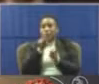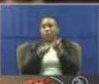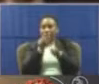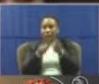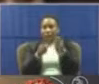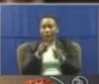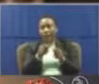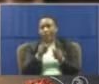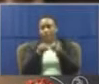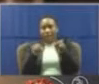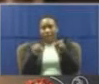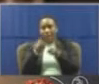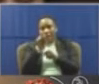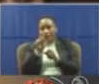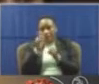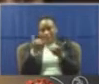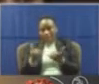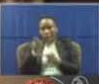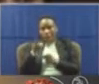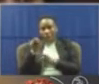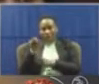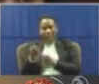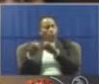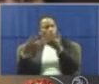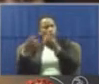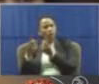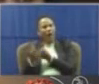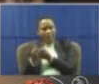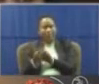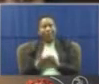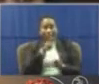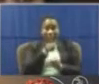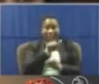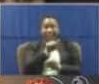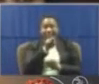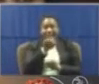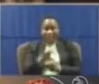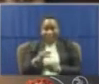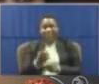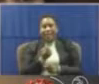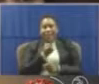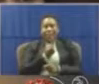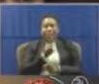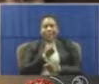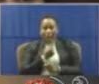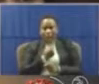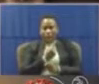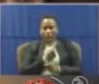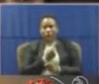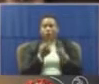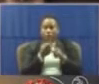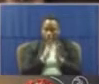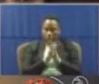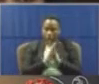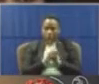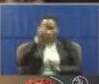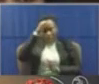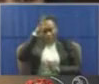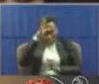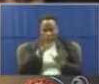to recapitalize SASRIA when the majority party itself, as found by the expert panel, has become a serious source